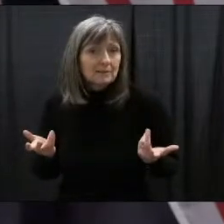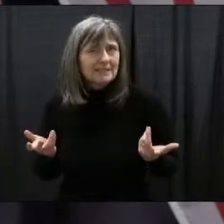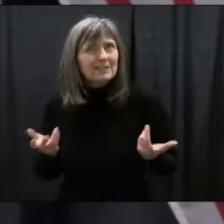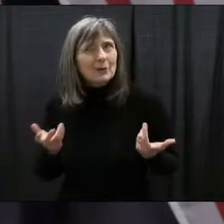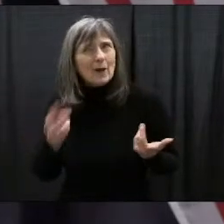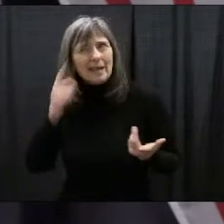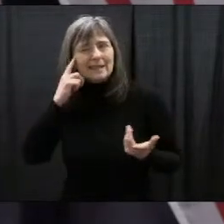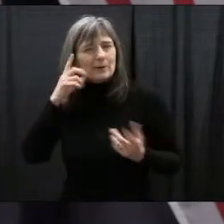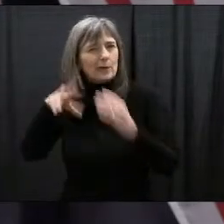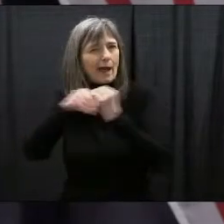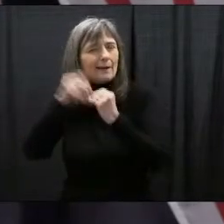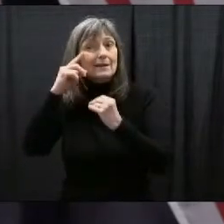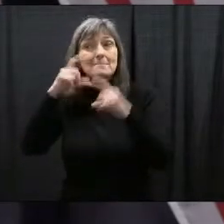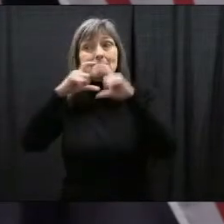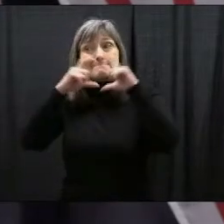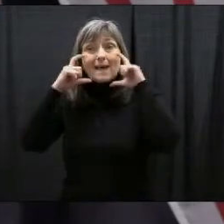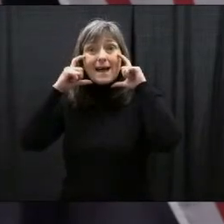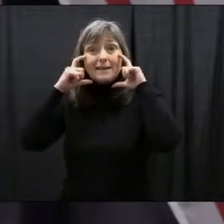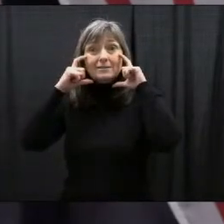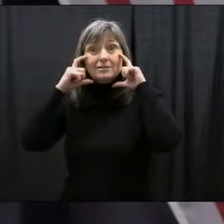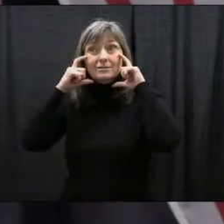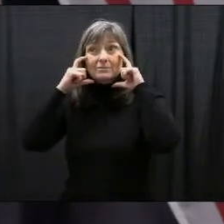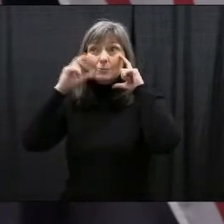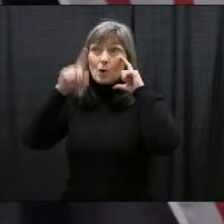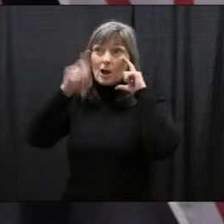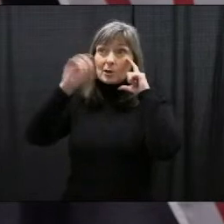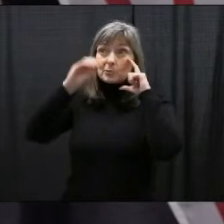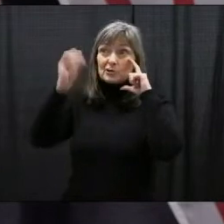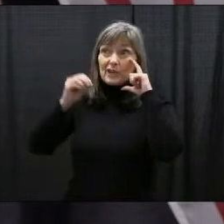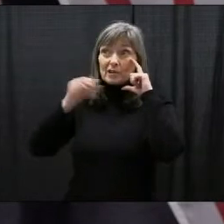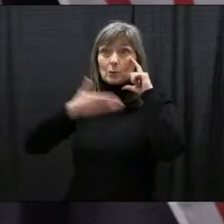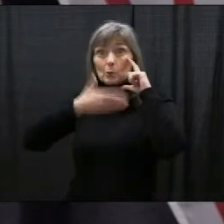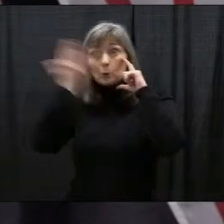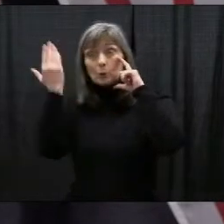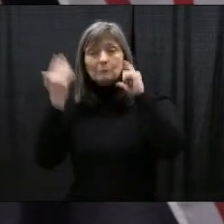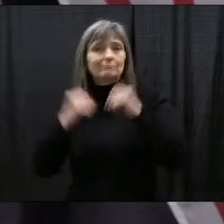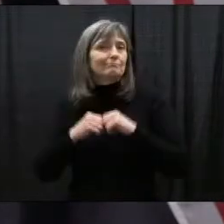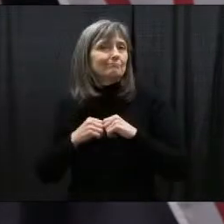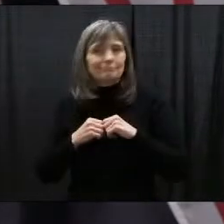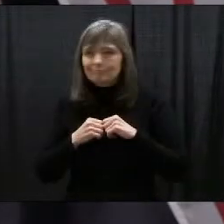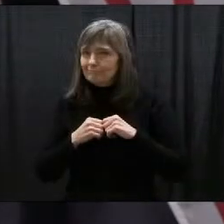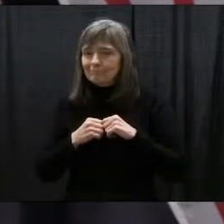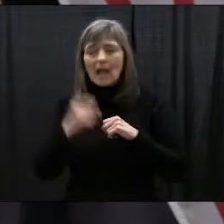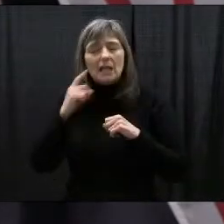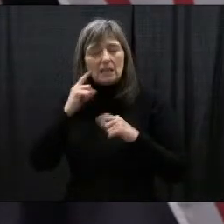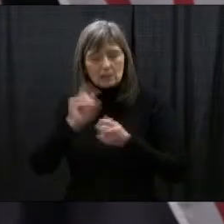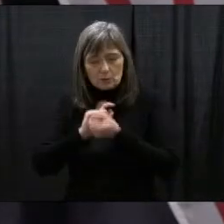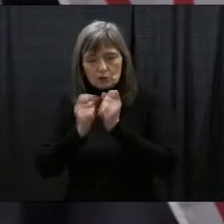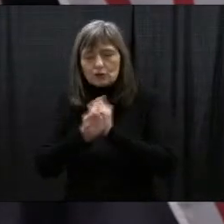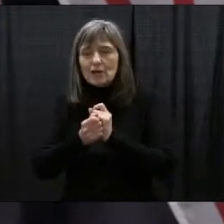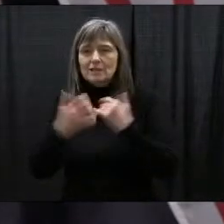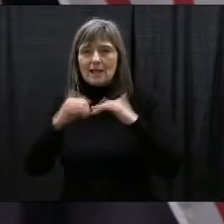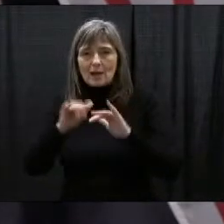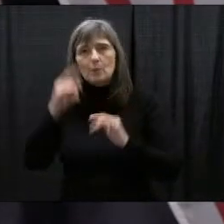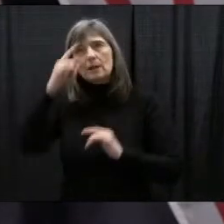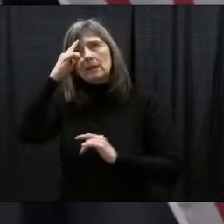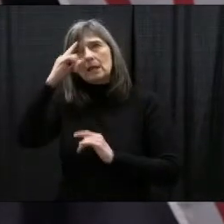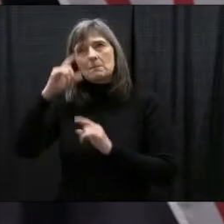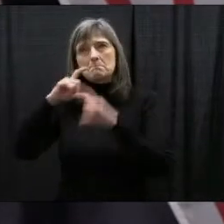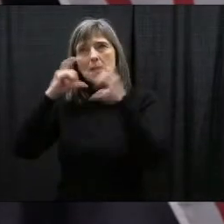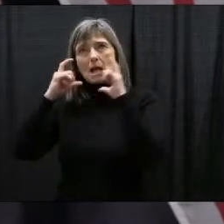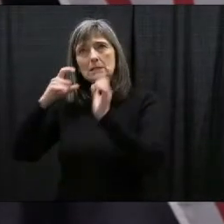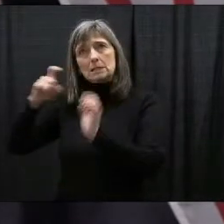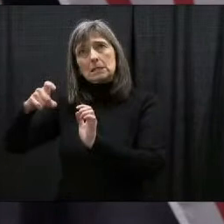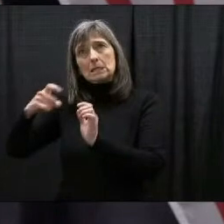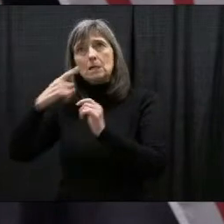moving forward. So I don't think masks will ever be completely gone. I think we'll be thinking about them in a different way than we have before.